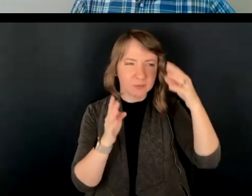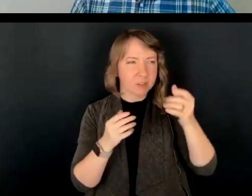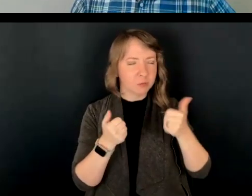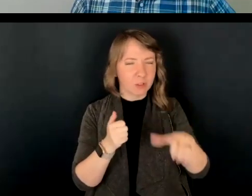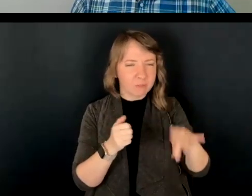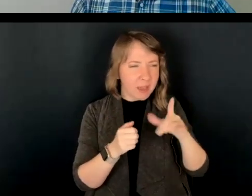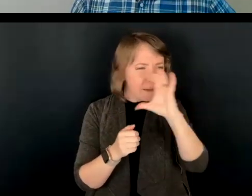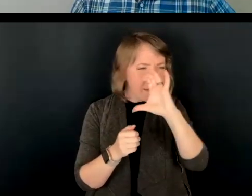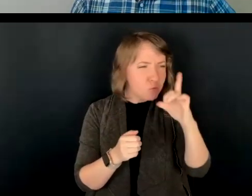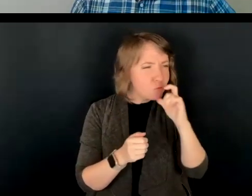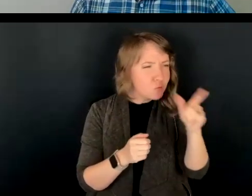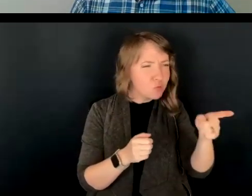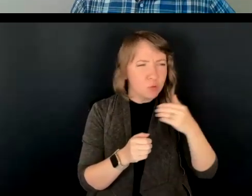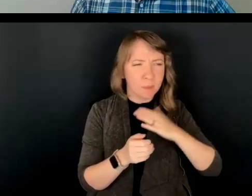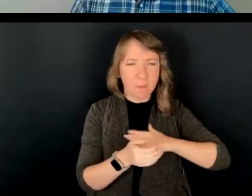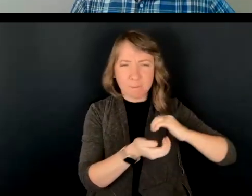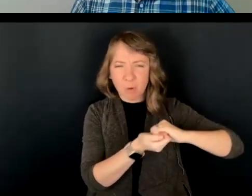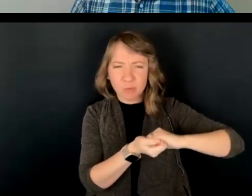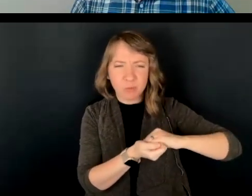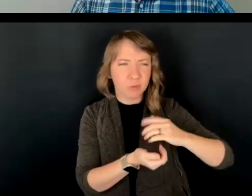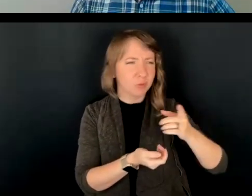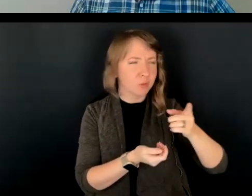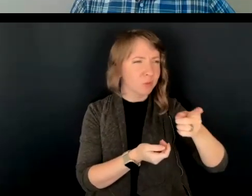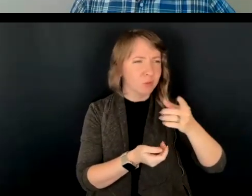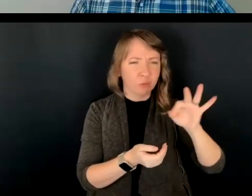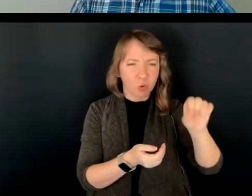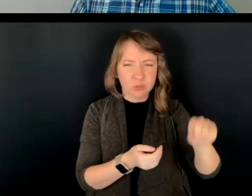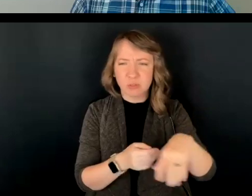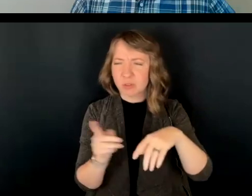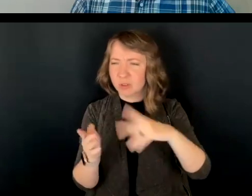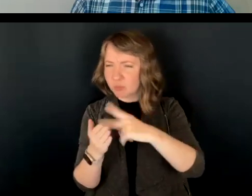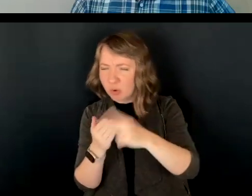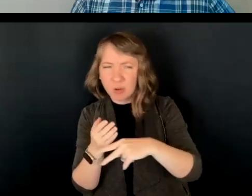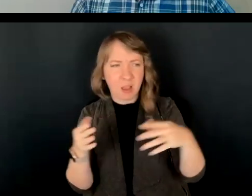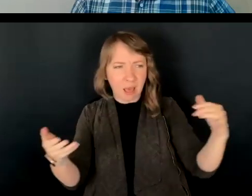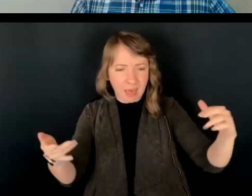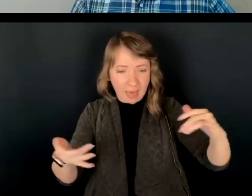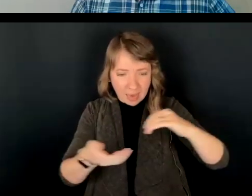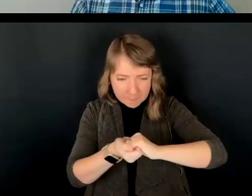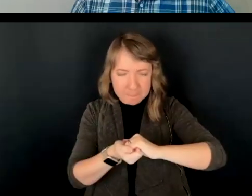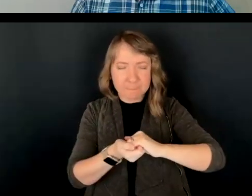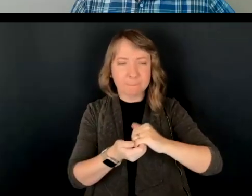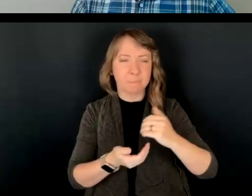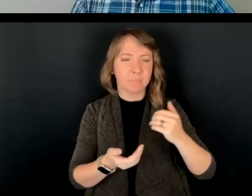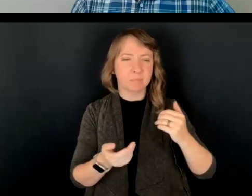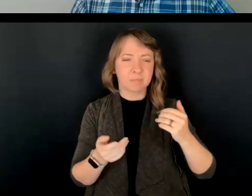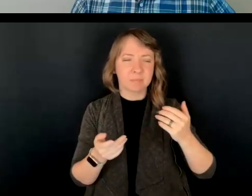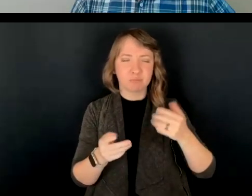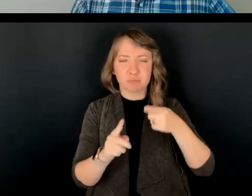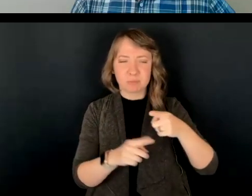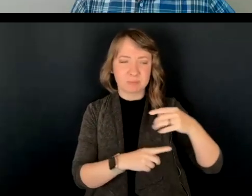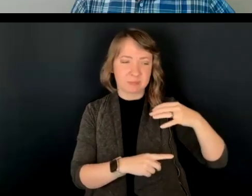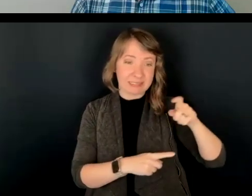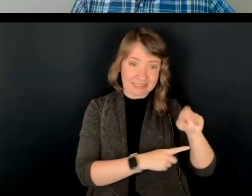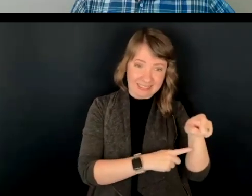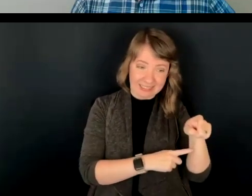and the Forest Service in the program and make it all come together for a need or a benefit that